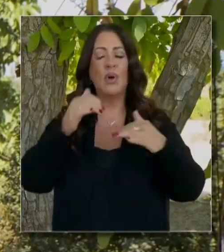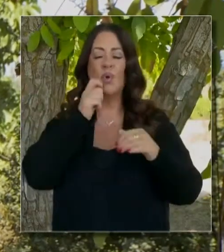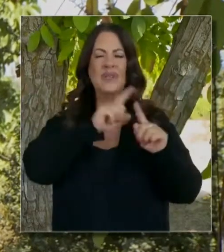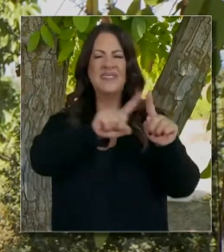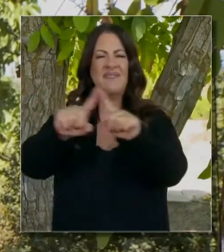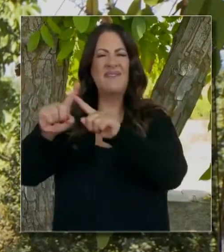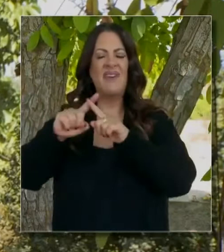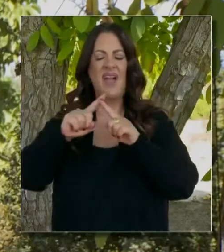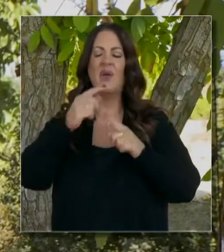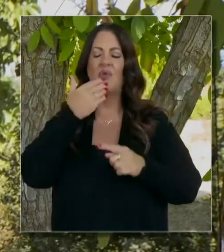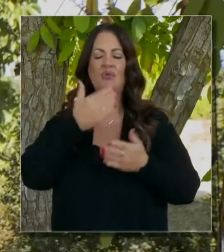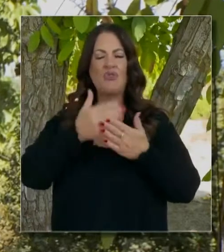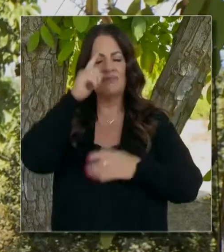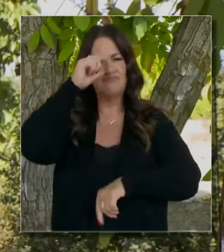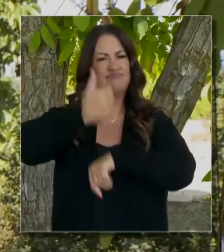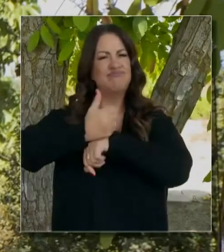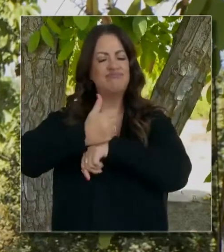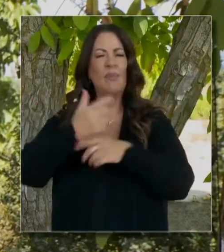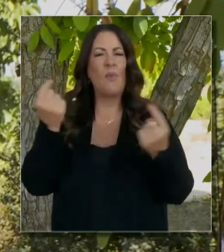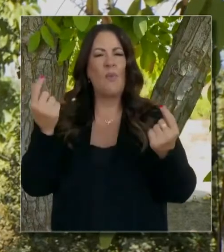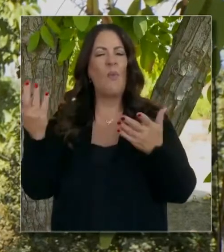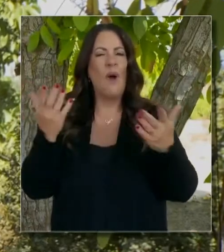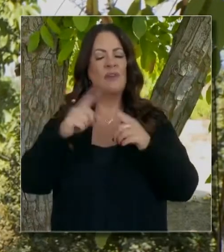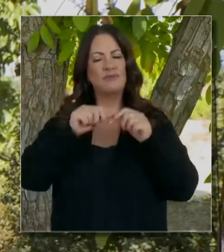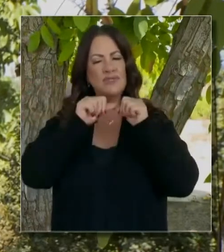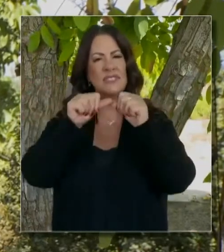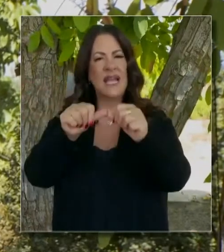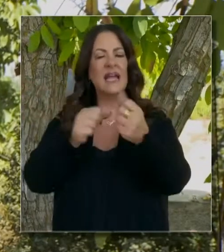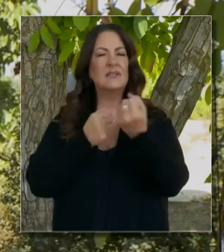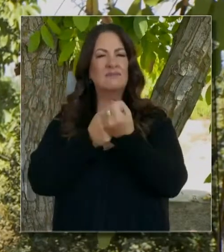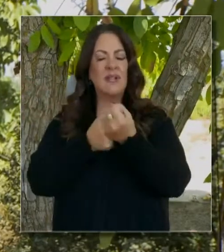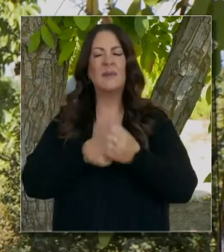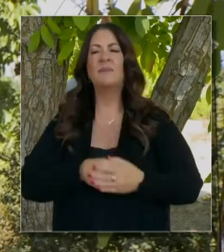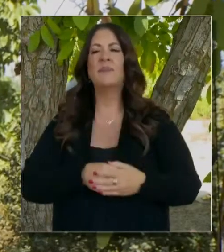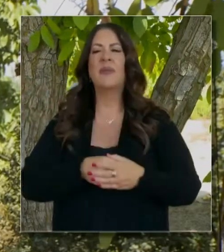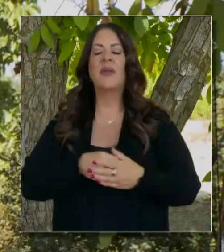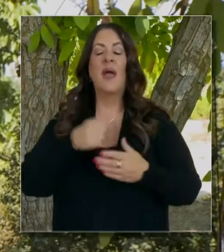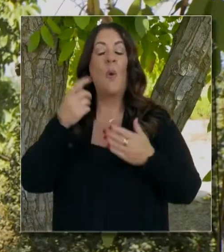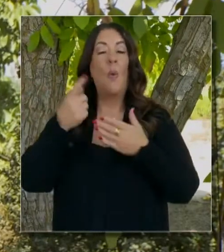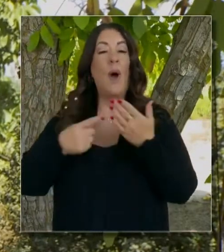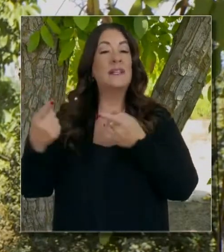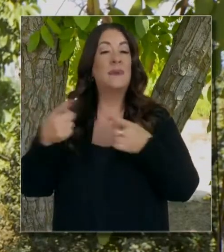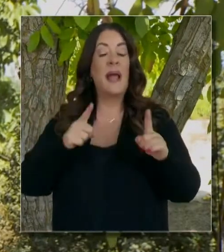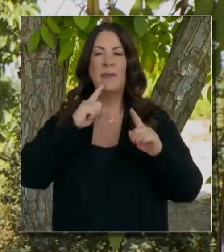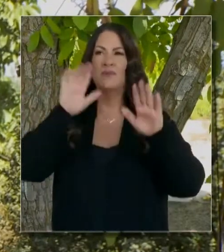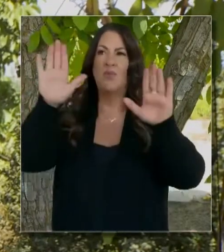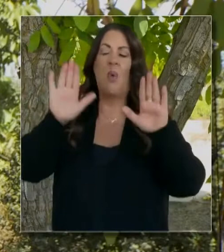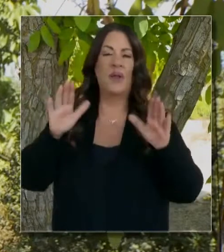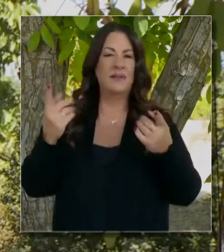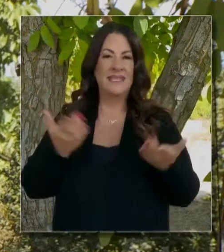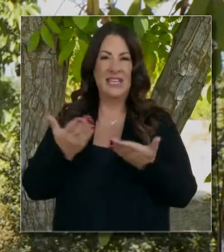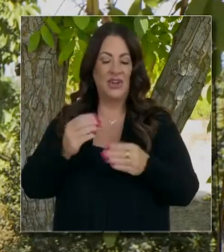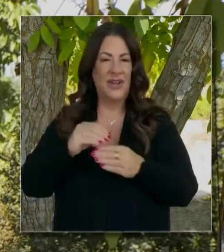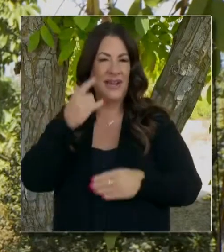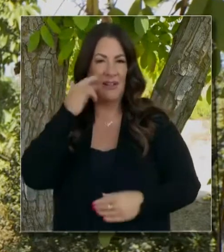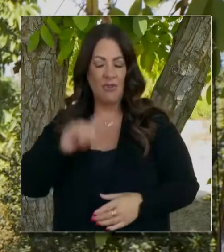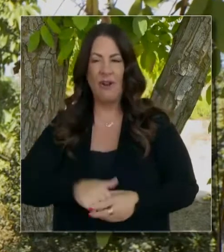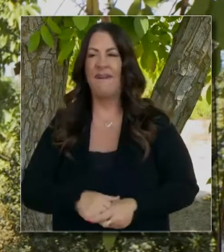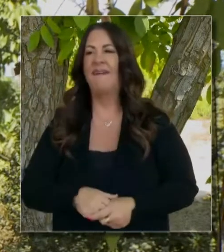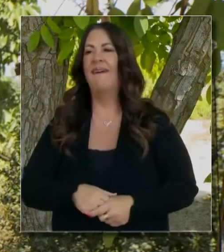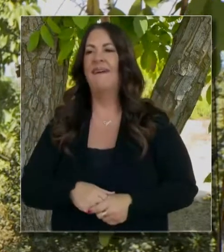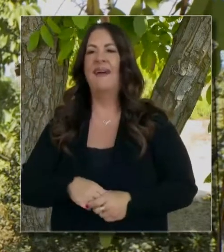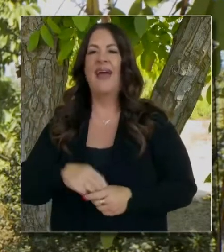of sustainability, to focus on some extraordinary things that are already occurring in the state and begin the process of